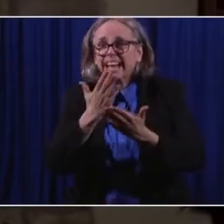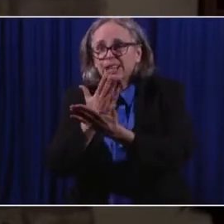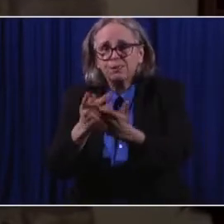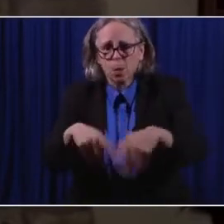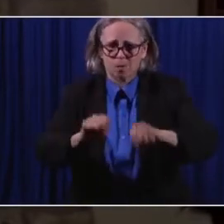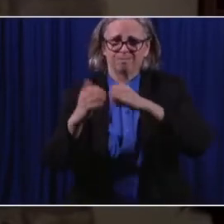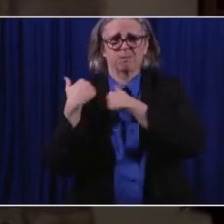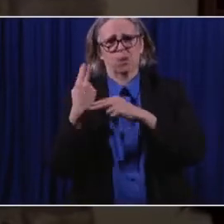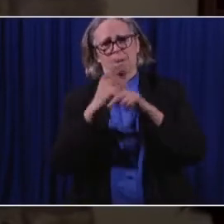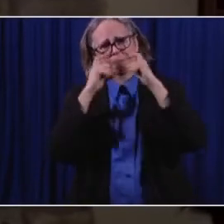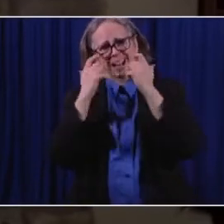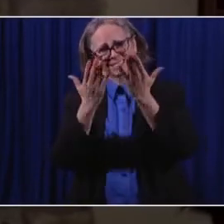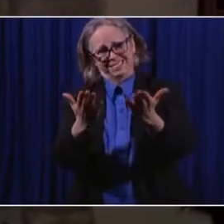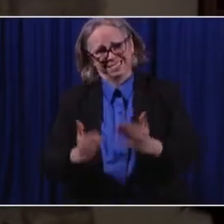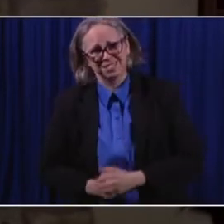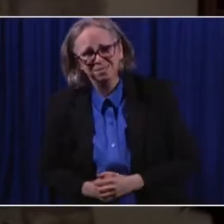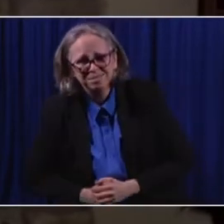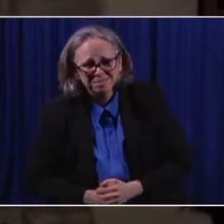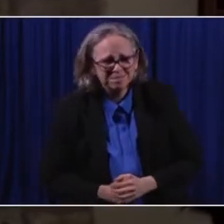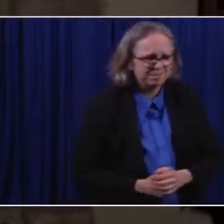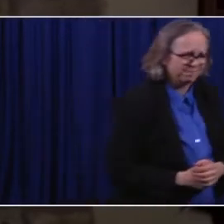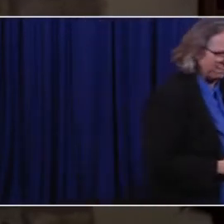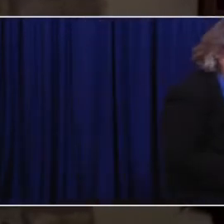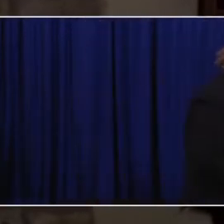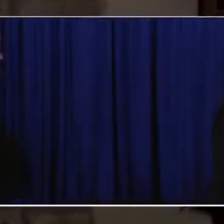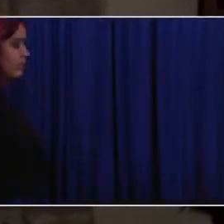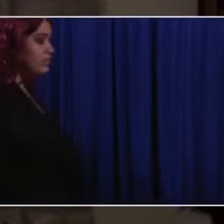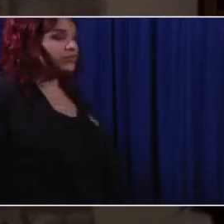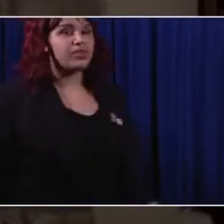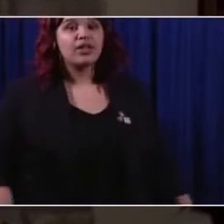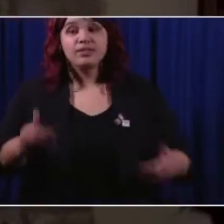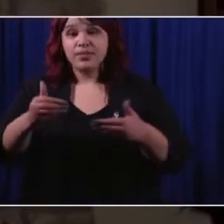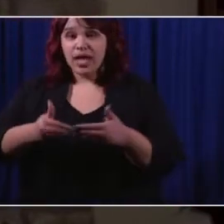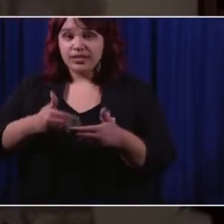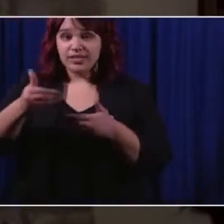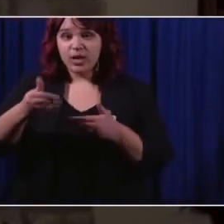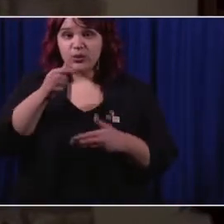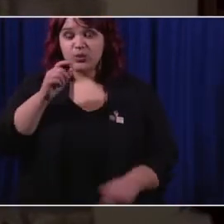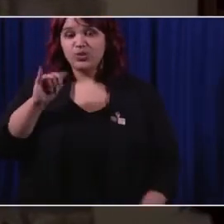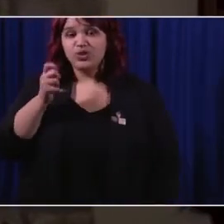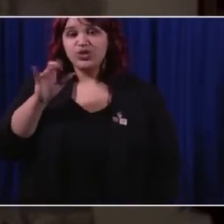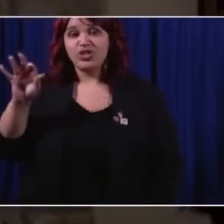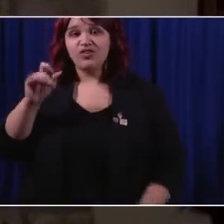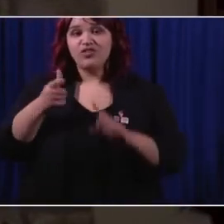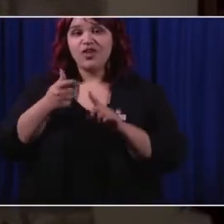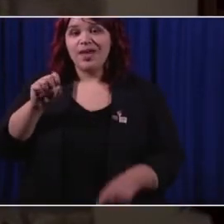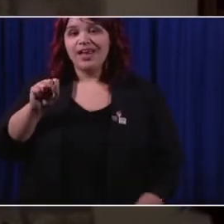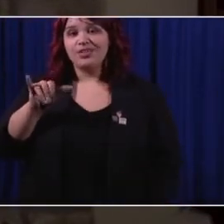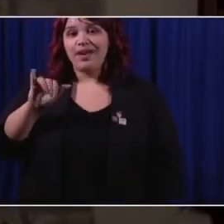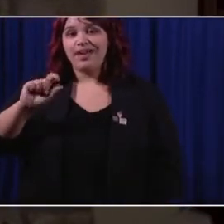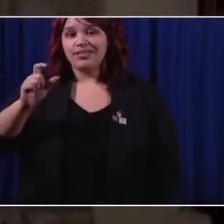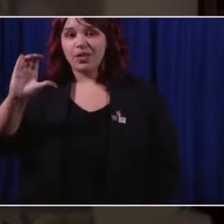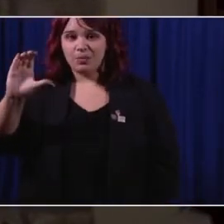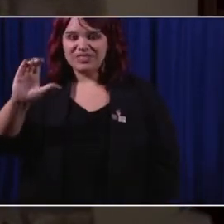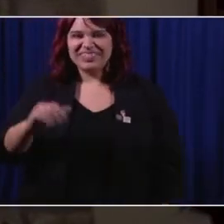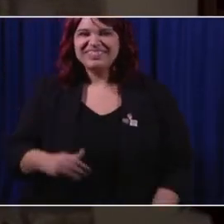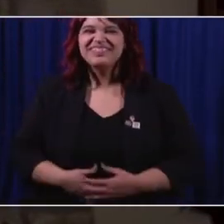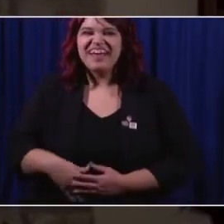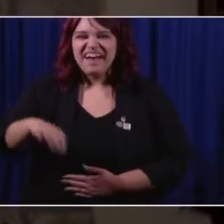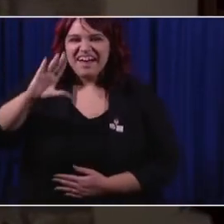Next question is from Jeff Reddick at WSYX in Columbus. Hey, Jeff. Hello, Governor. Good afternoon. Wonder if